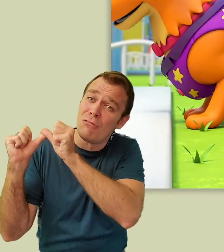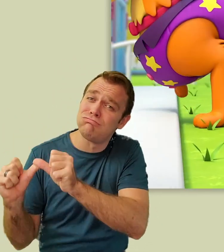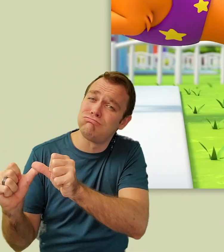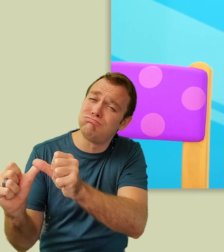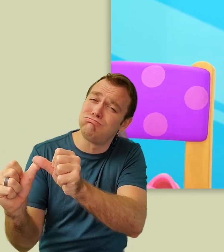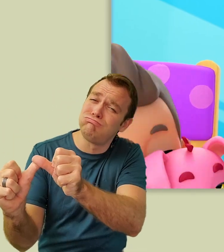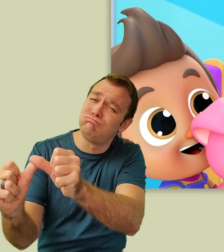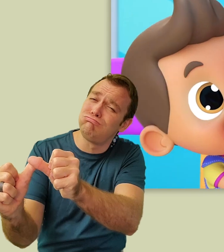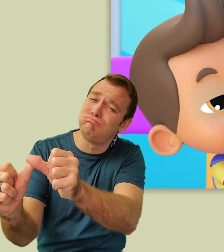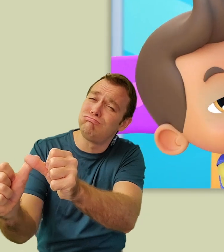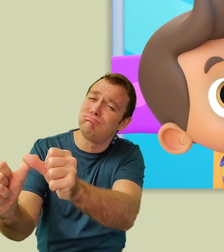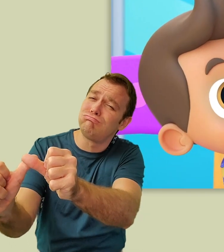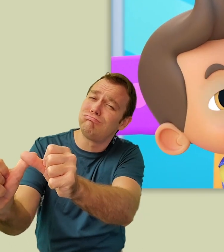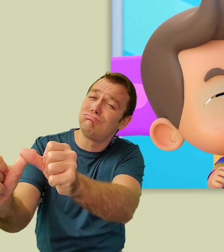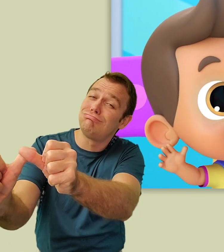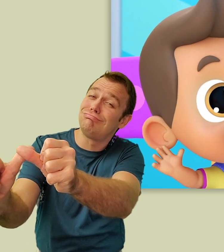and